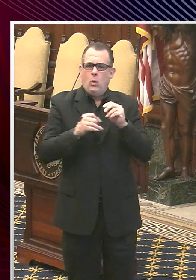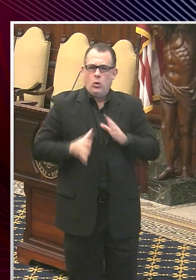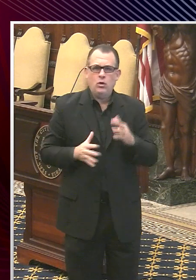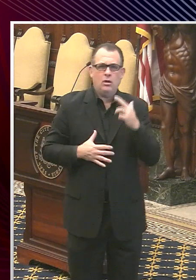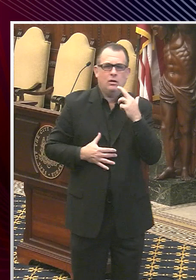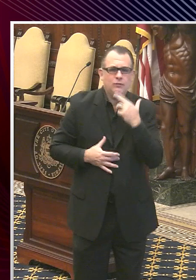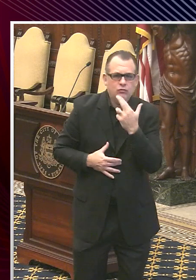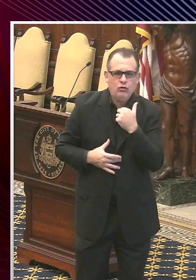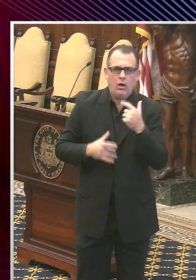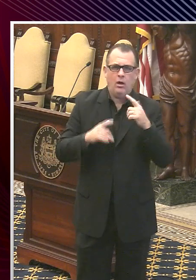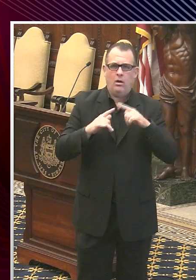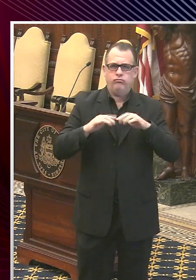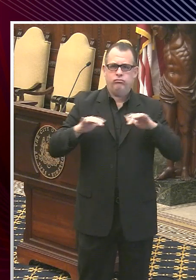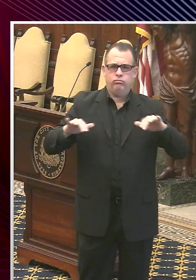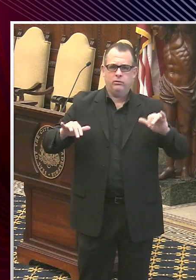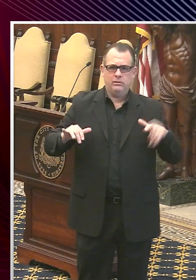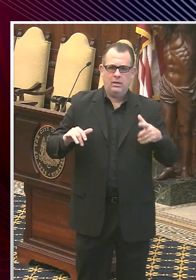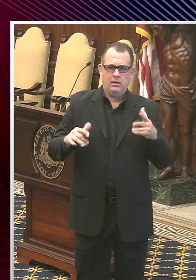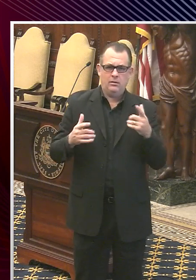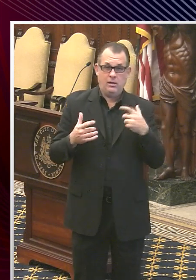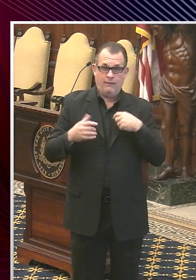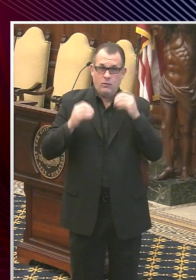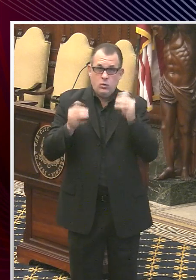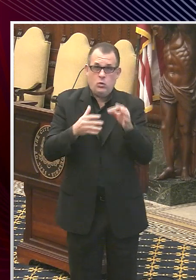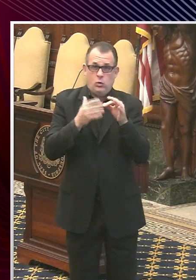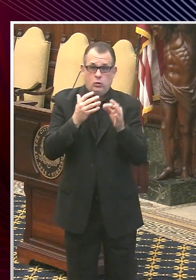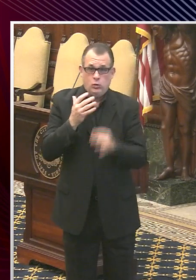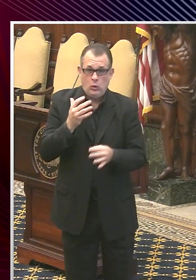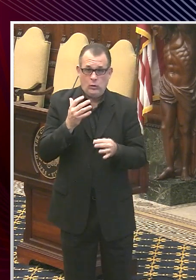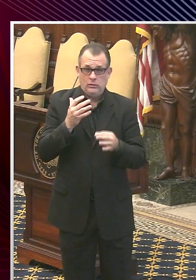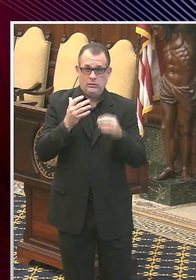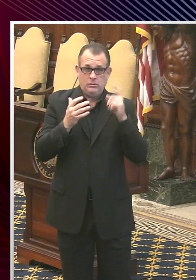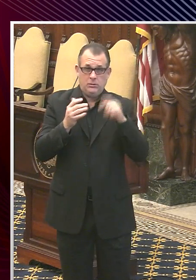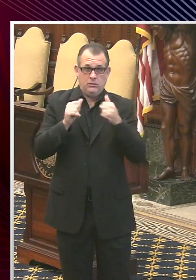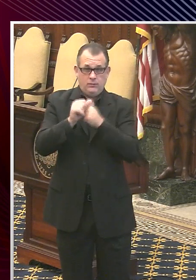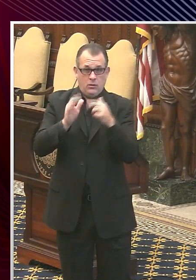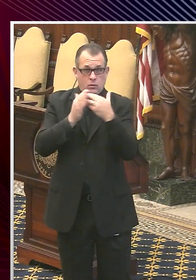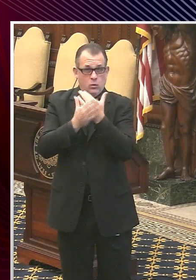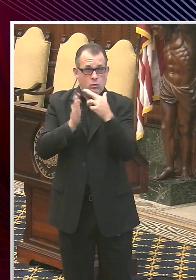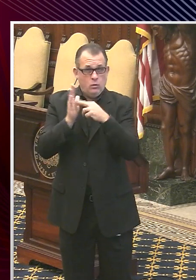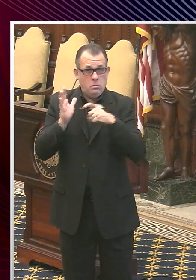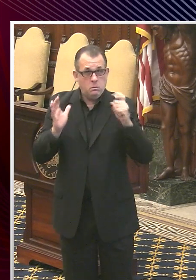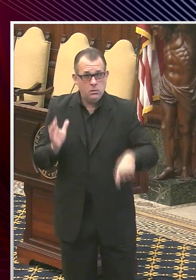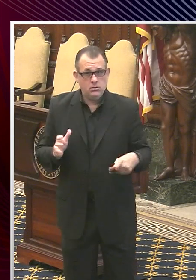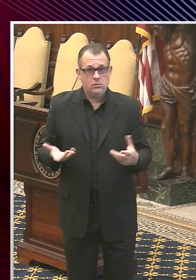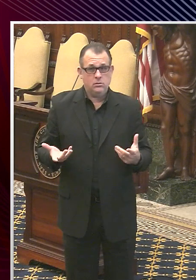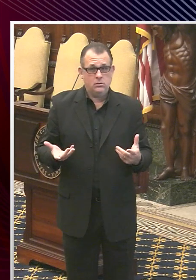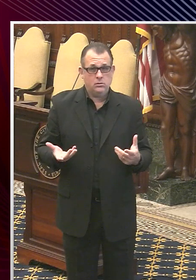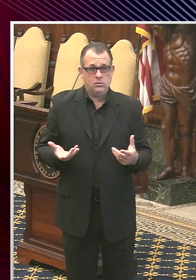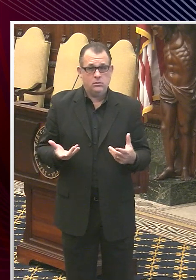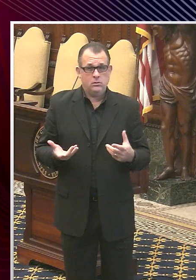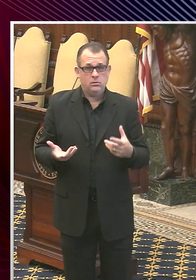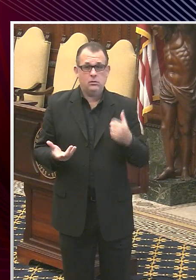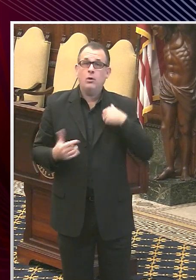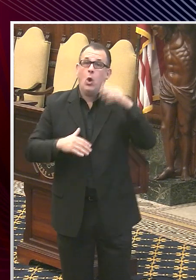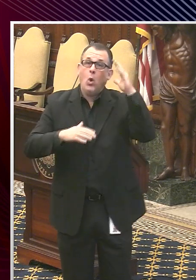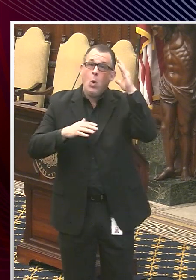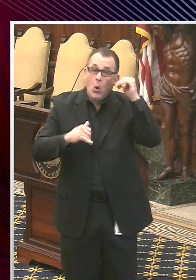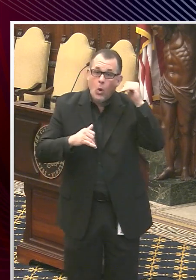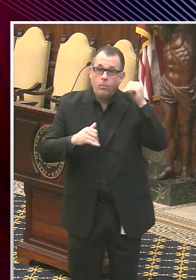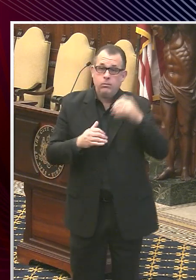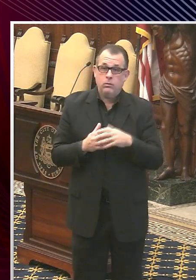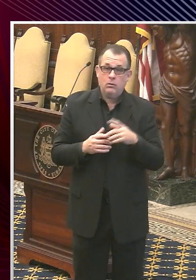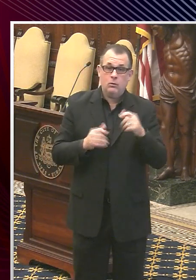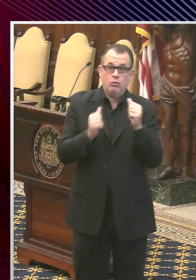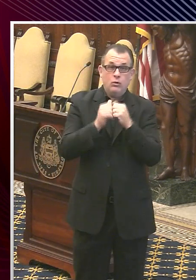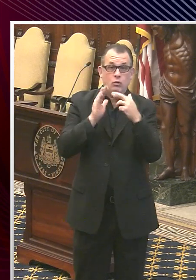who have no choice now but to comply with these new restrictions? We're hoping with these restrictions that we'll get the